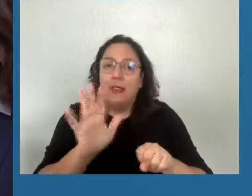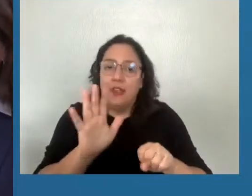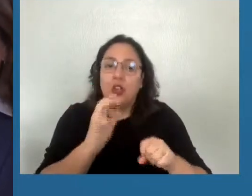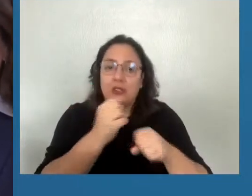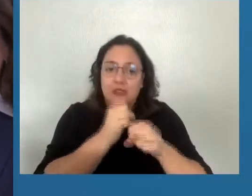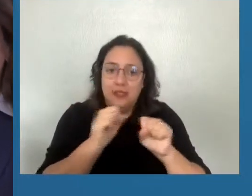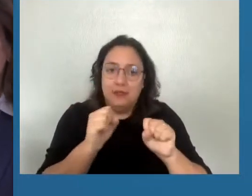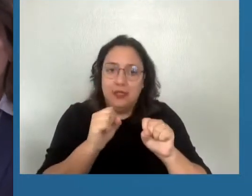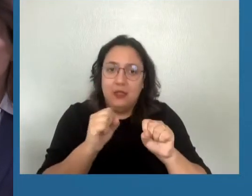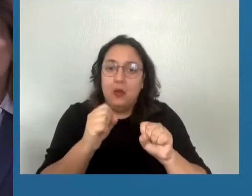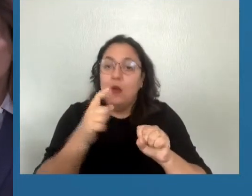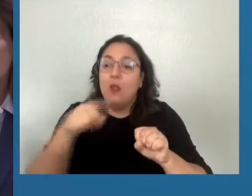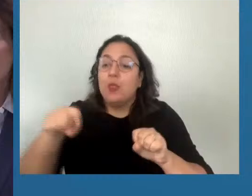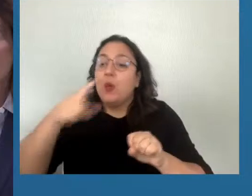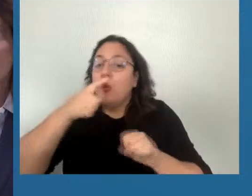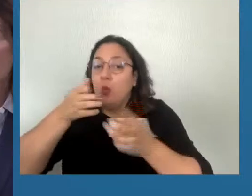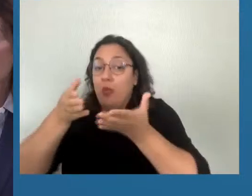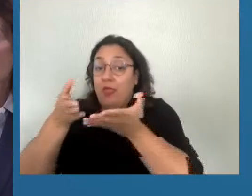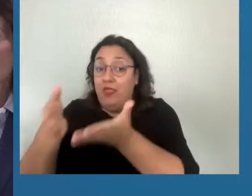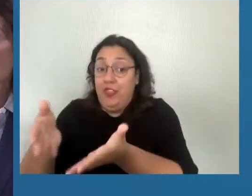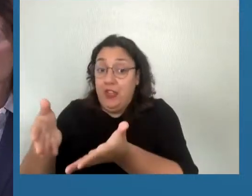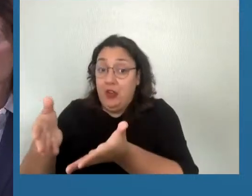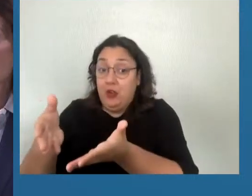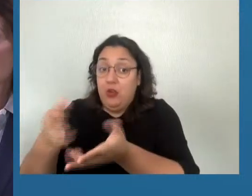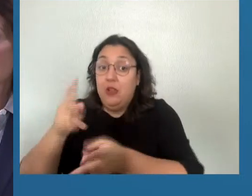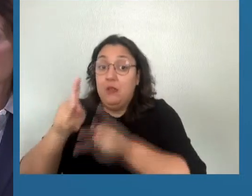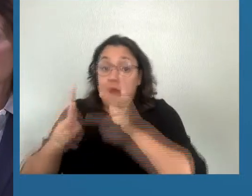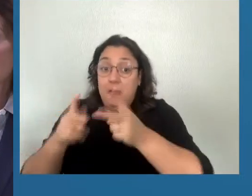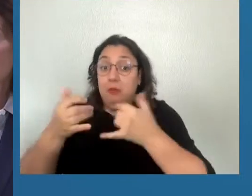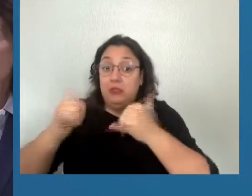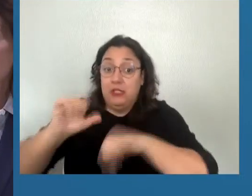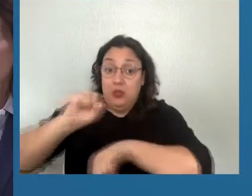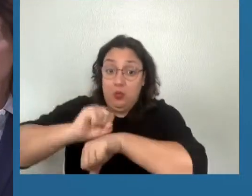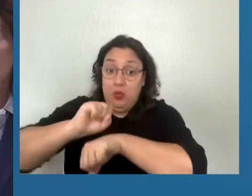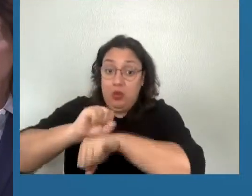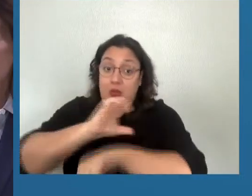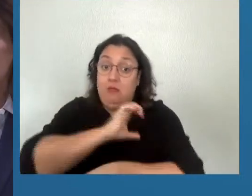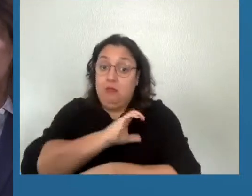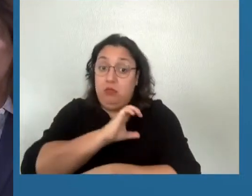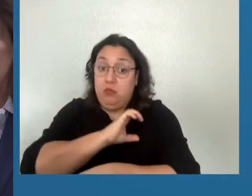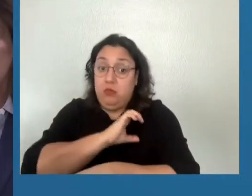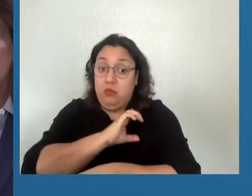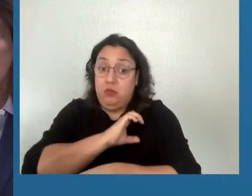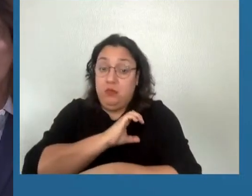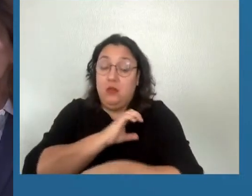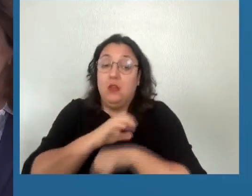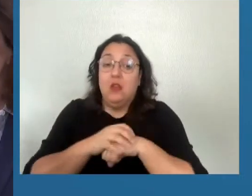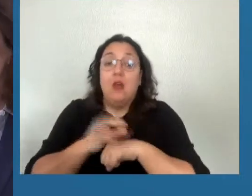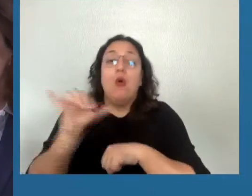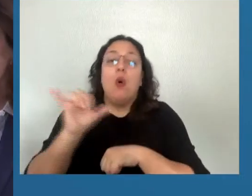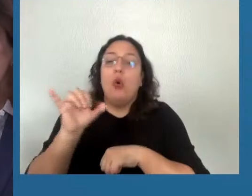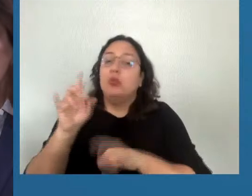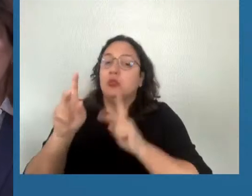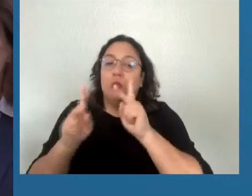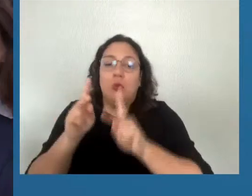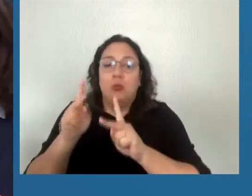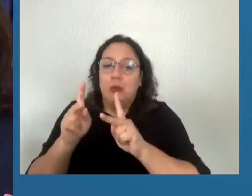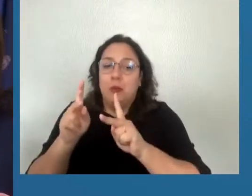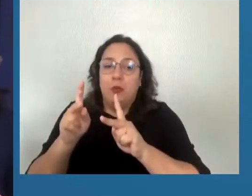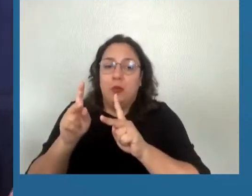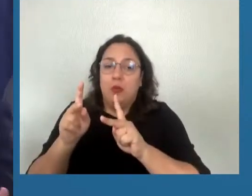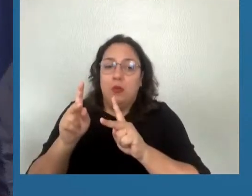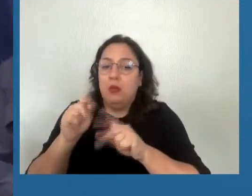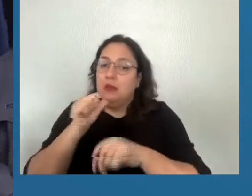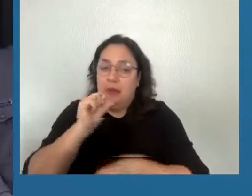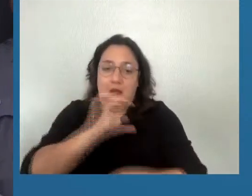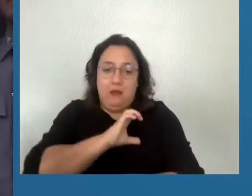there as the safety of the people who are still working in those facilities, primarily civilian, with the support of the National Guard. Here's what I had to